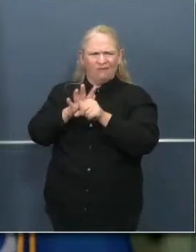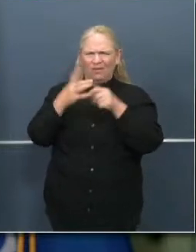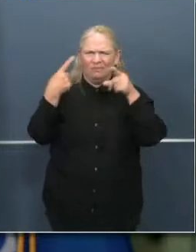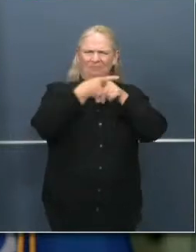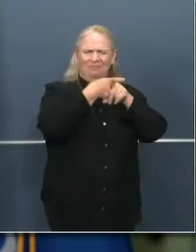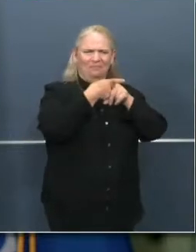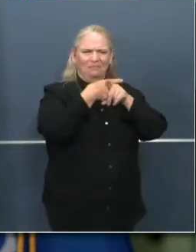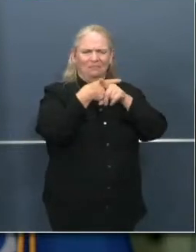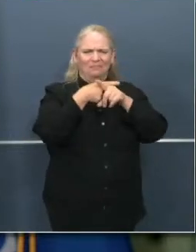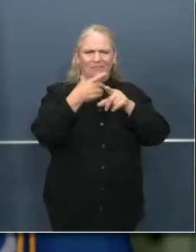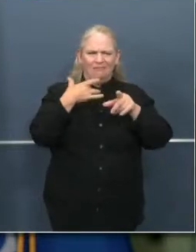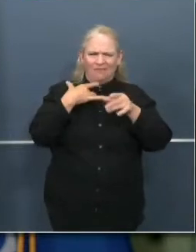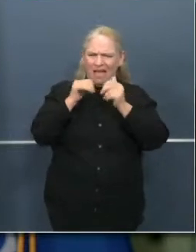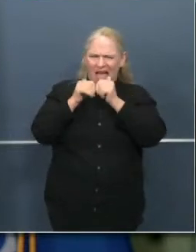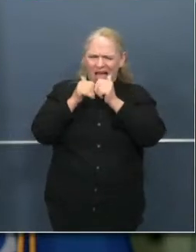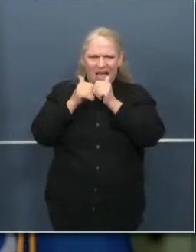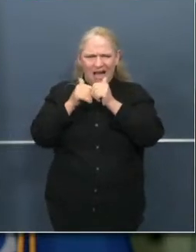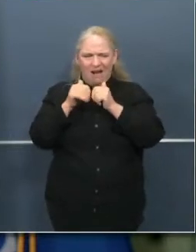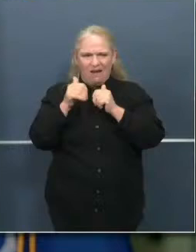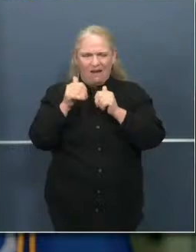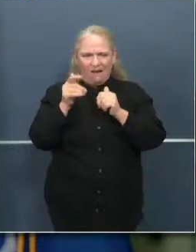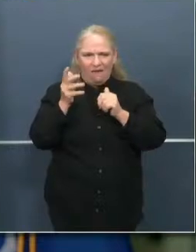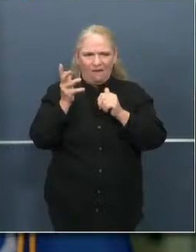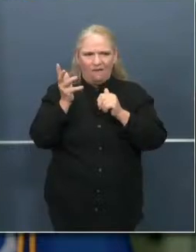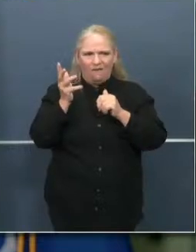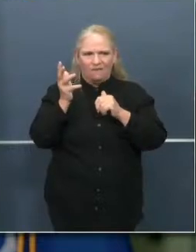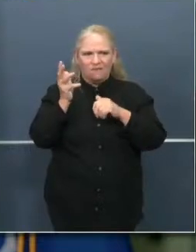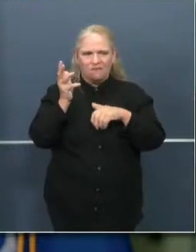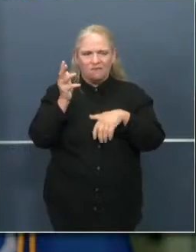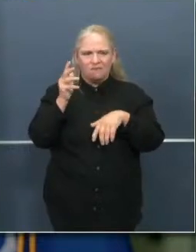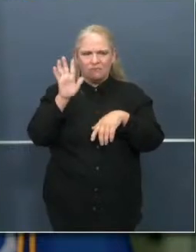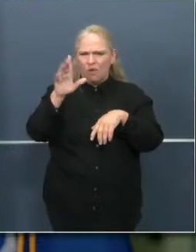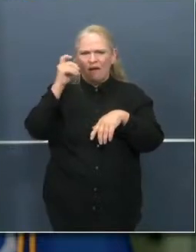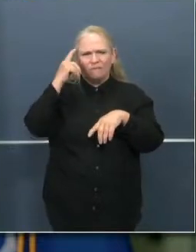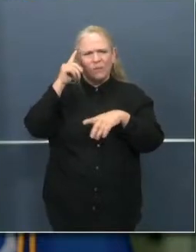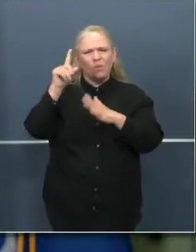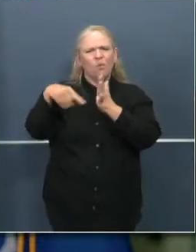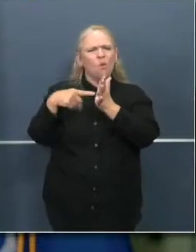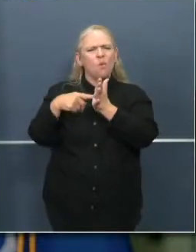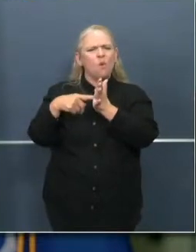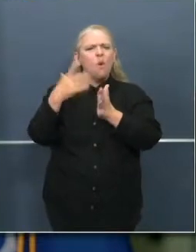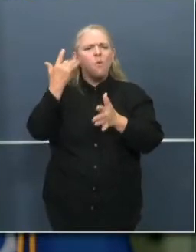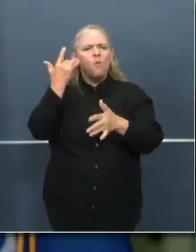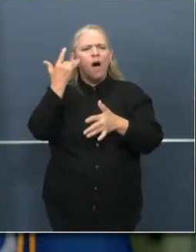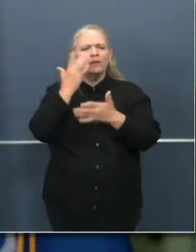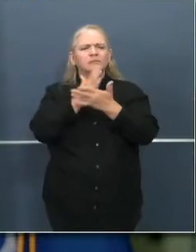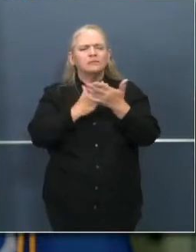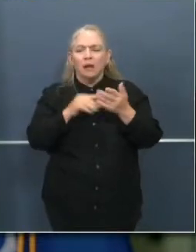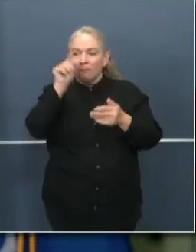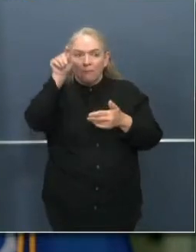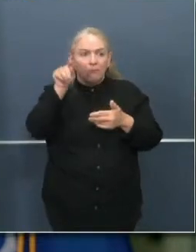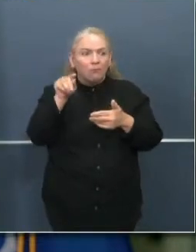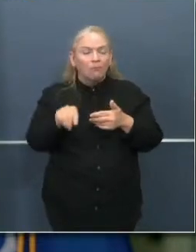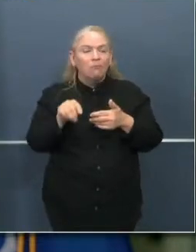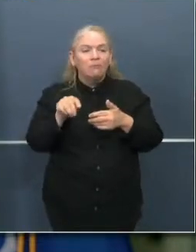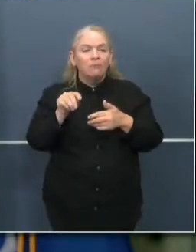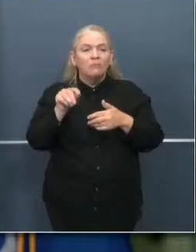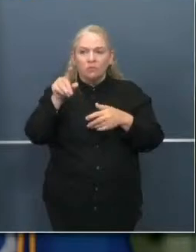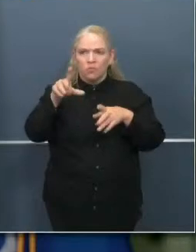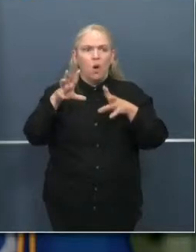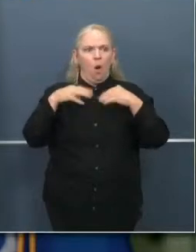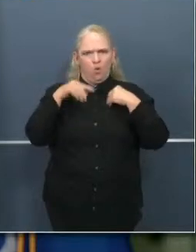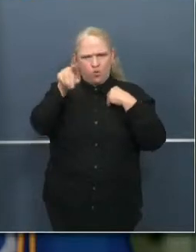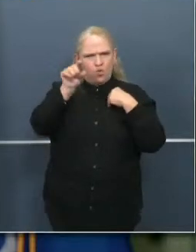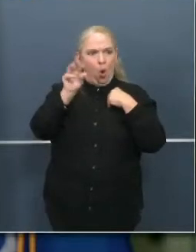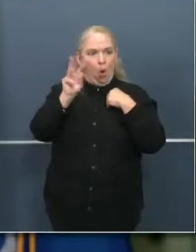companies, the company that you own, felt the need to receive that loan. You would have to ask the people that are running those businesses. It's in a blind